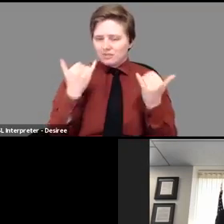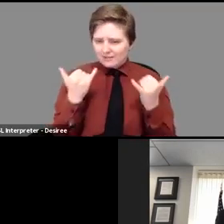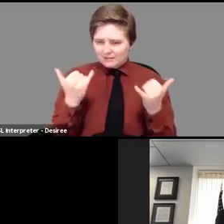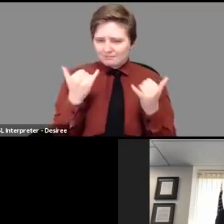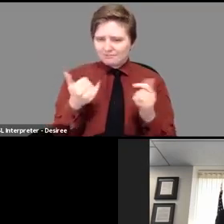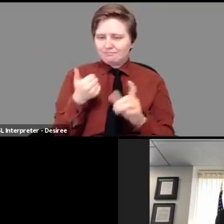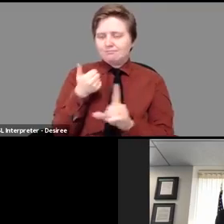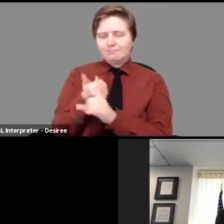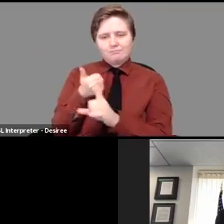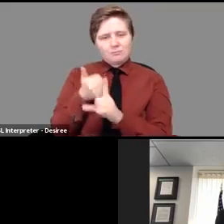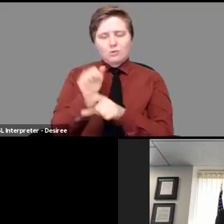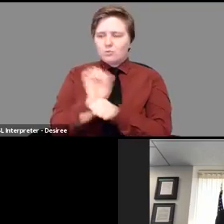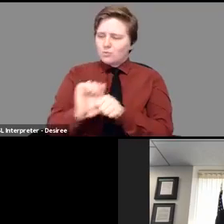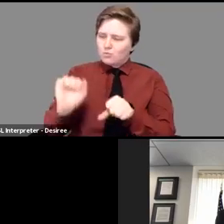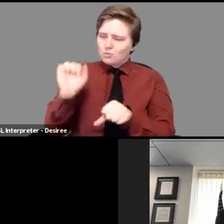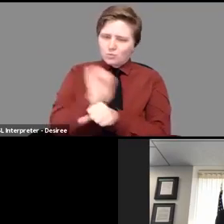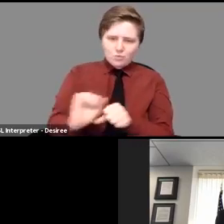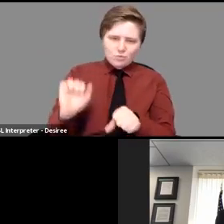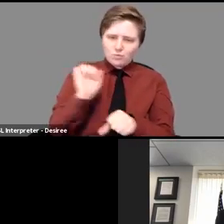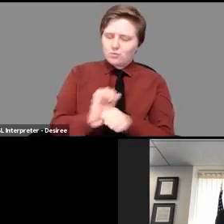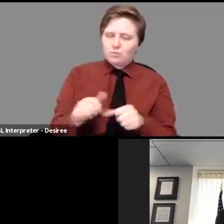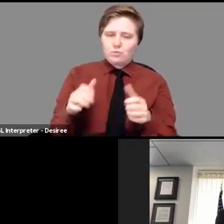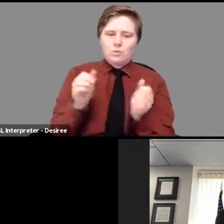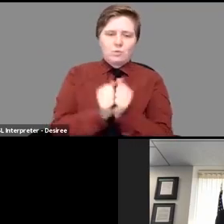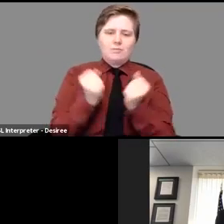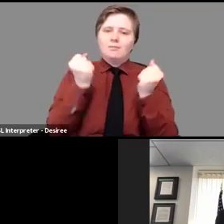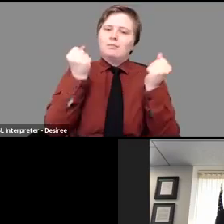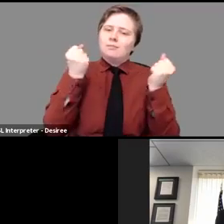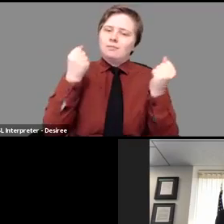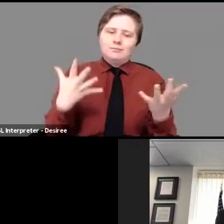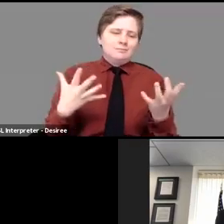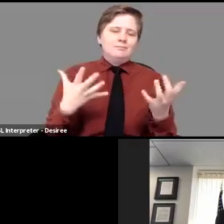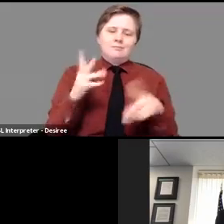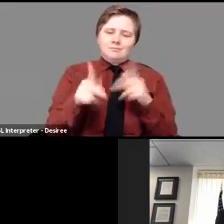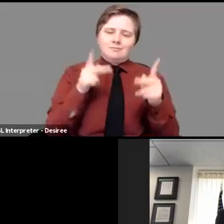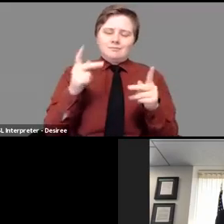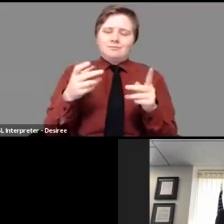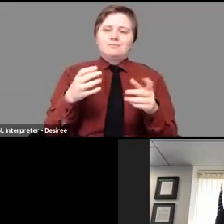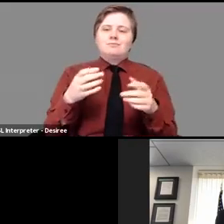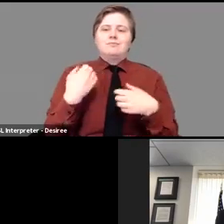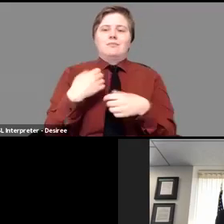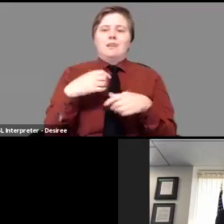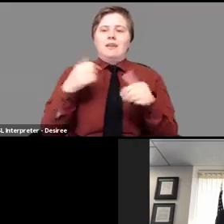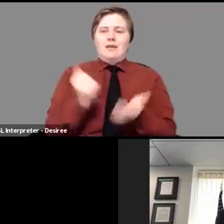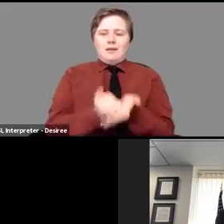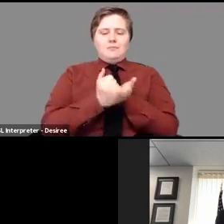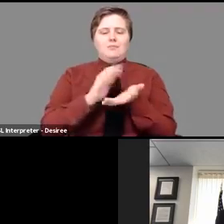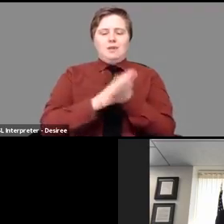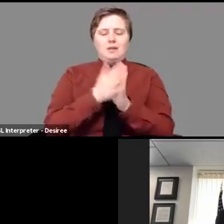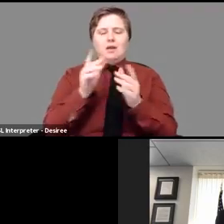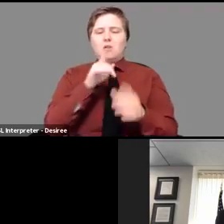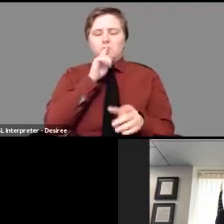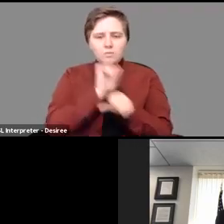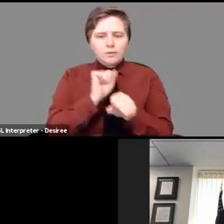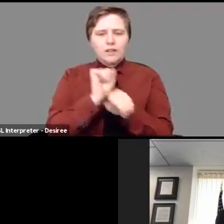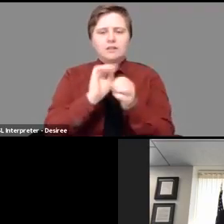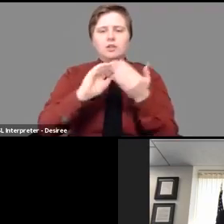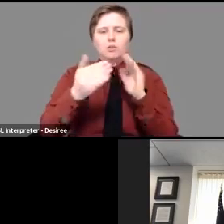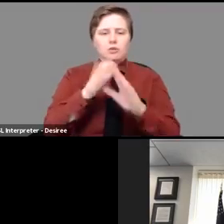who has been working so diligently, along with so many, to make this a true community effort. Mayor.